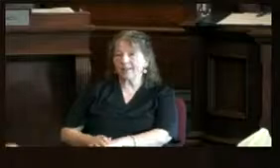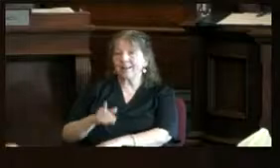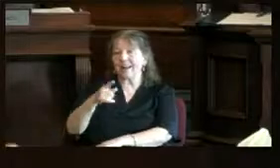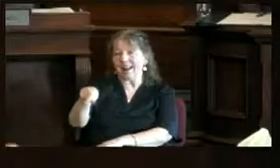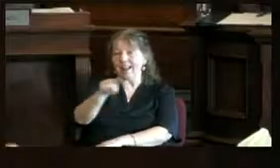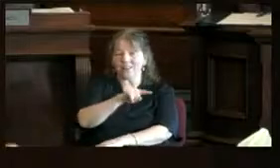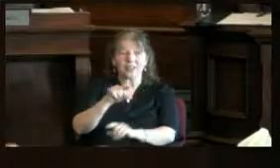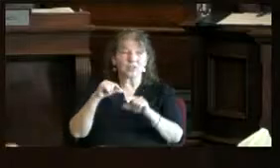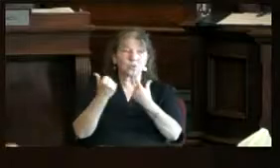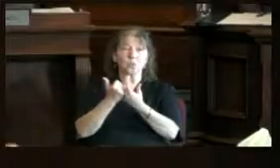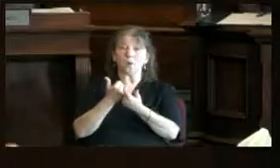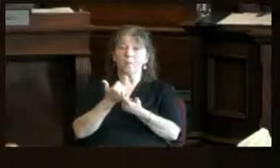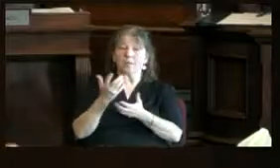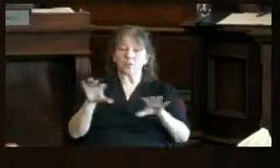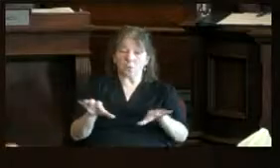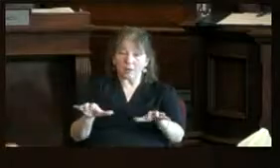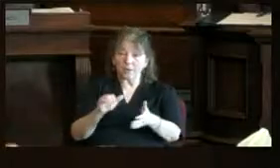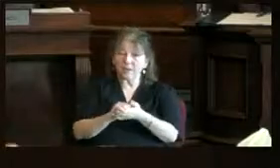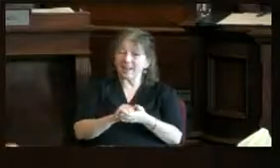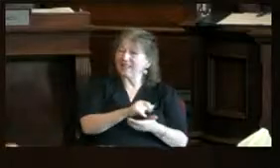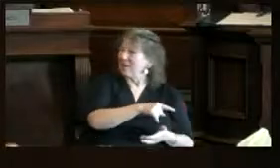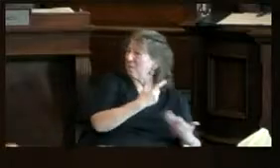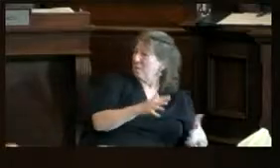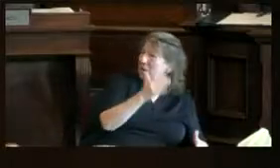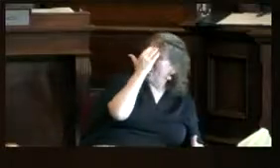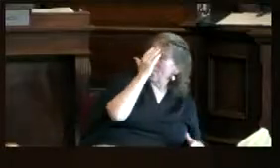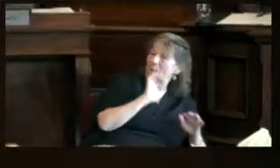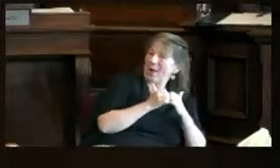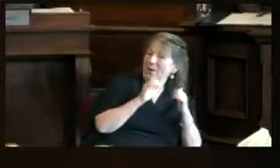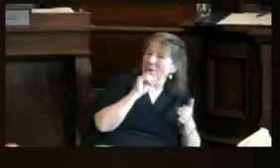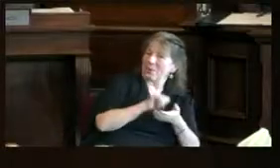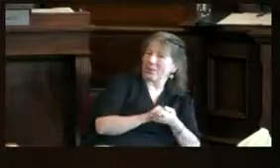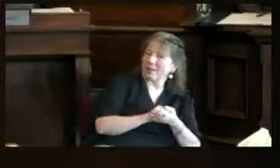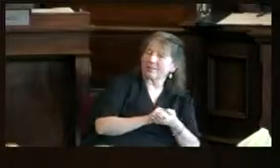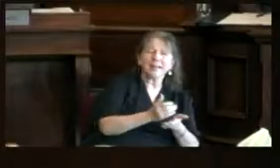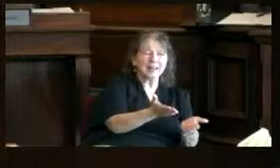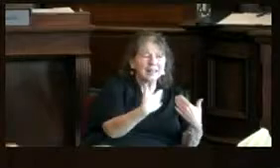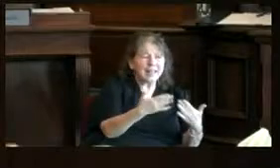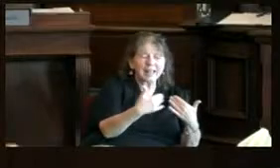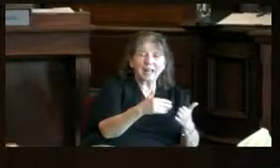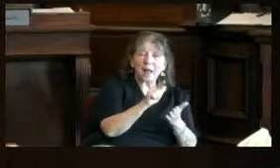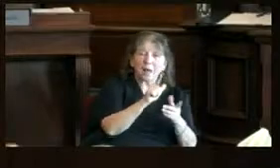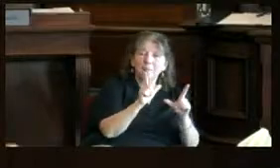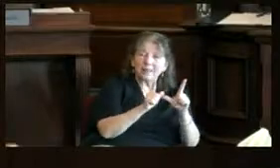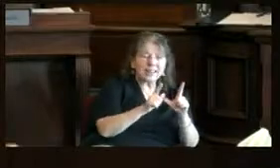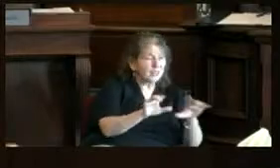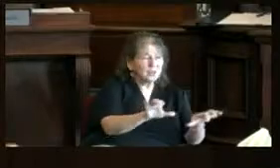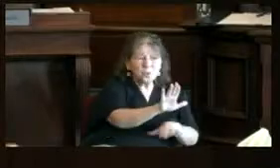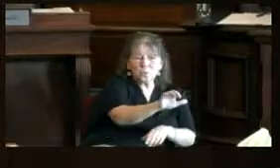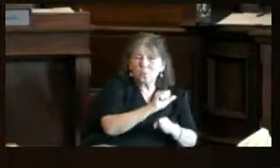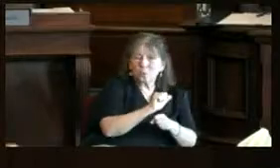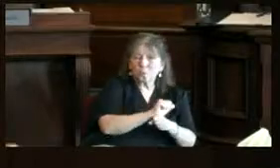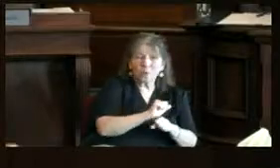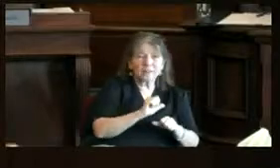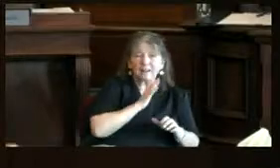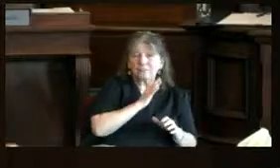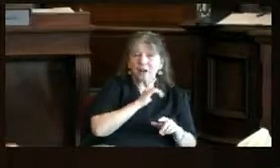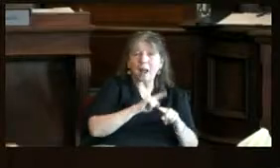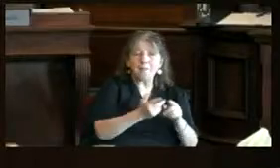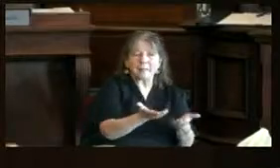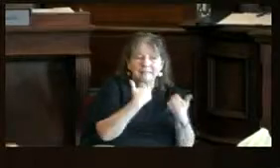in that space, going, wait, you already know how to do this. Come get a license and just keep doing what you're doing. So when they're talking